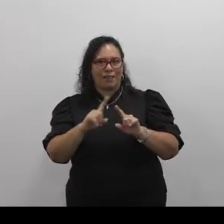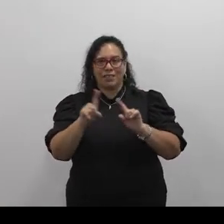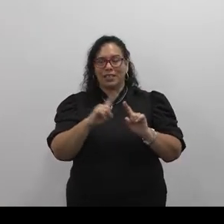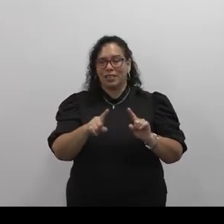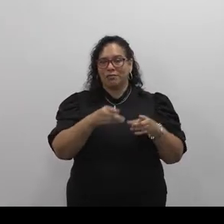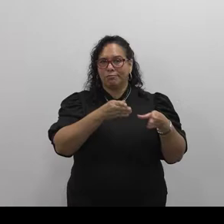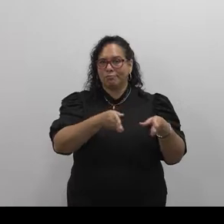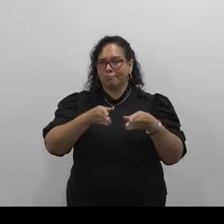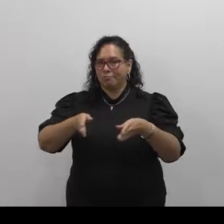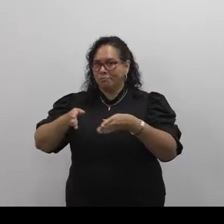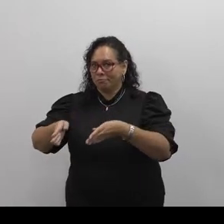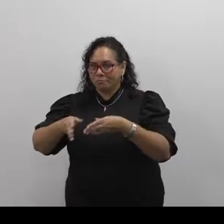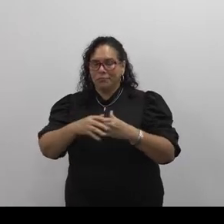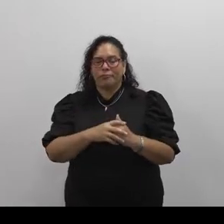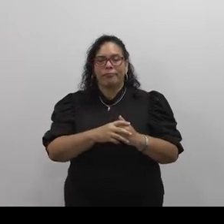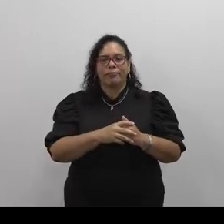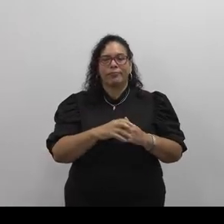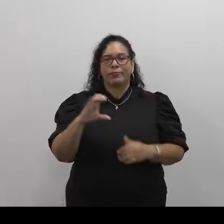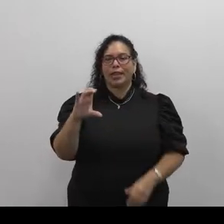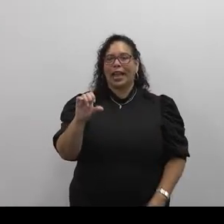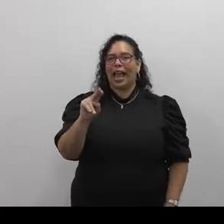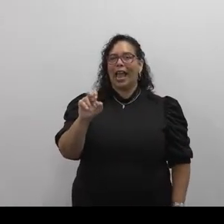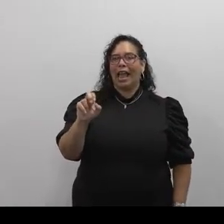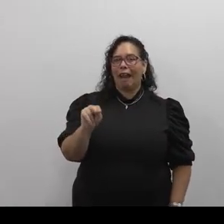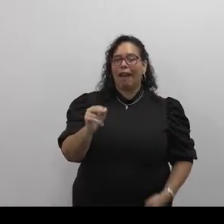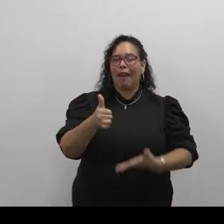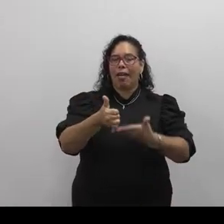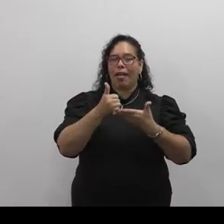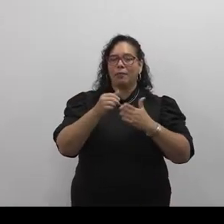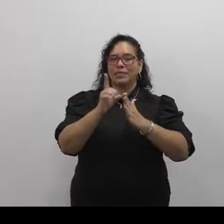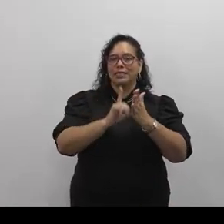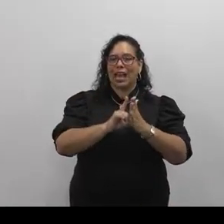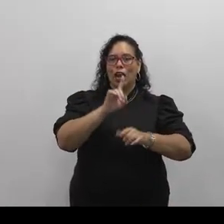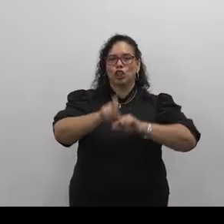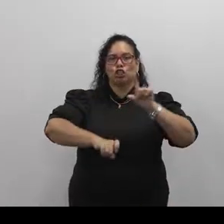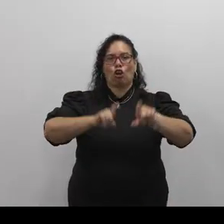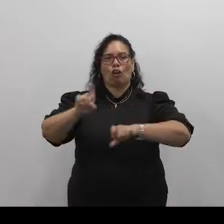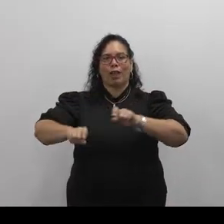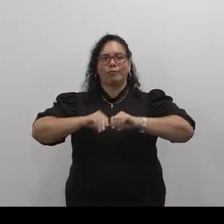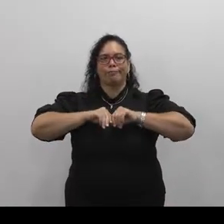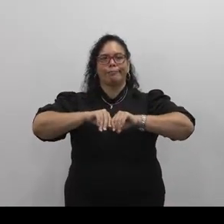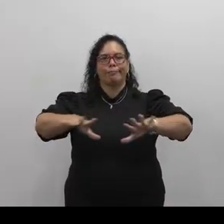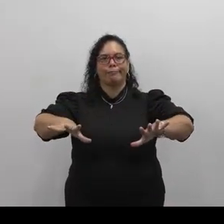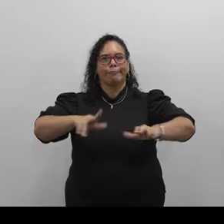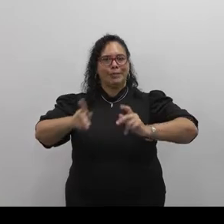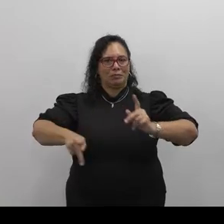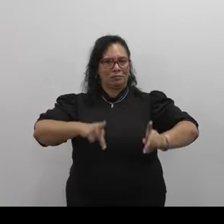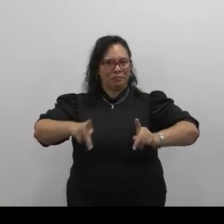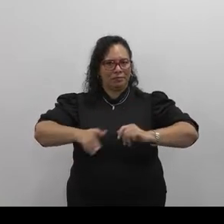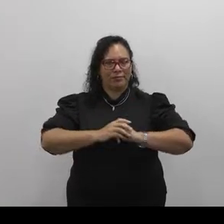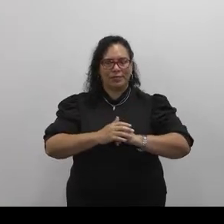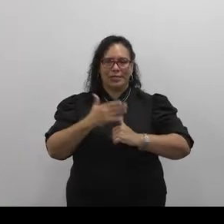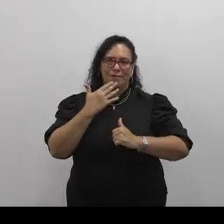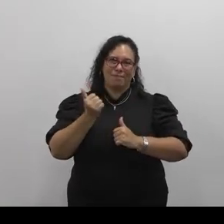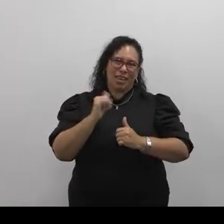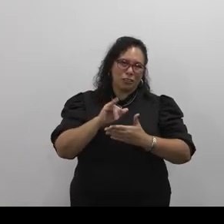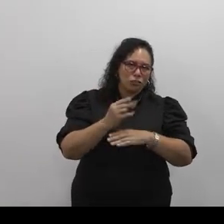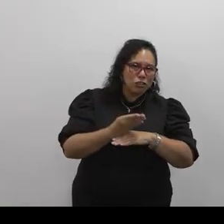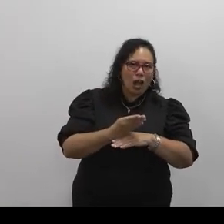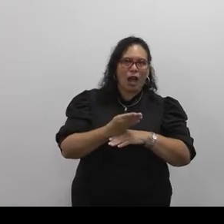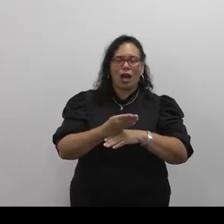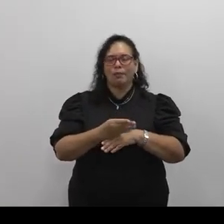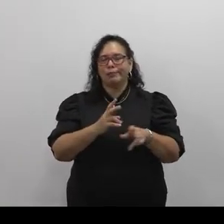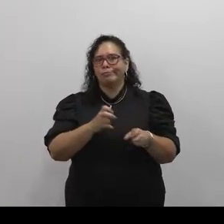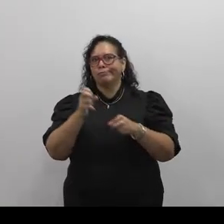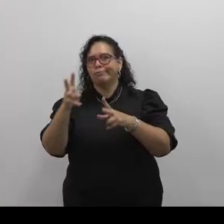formats. So Cannon helped us design a survey that went out to the public. We did our best job of posting that and publishing